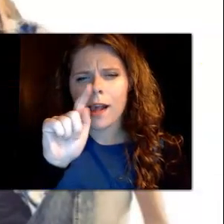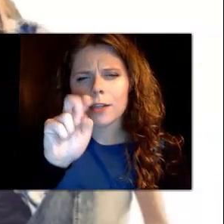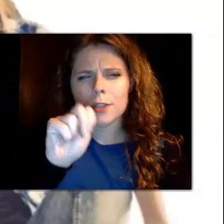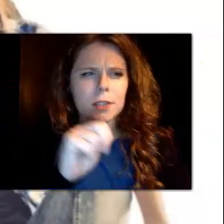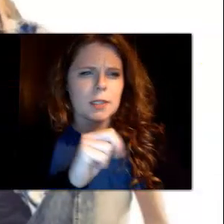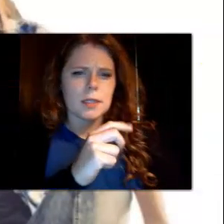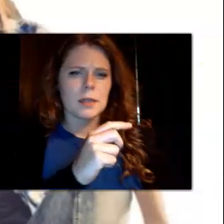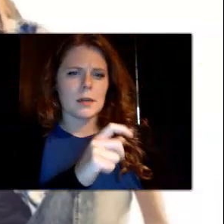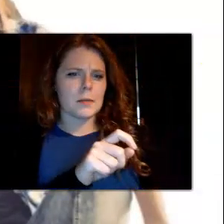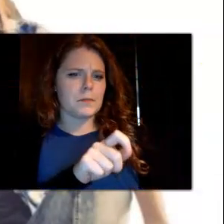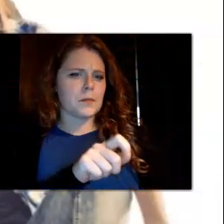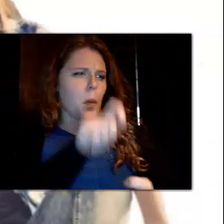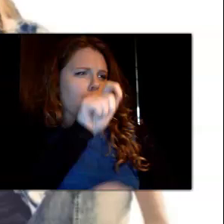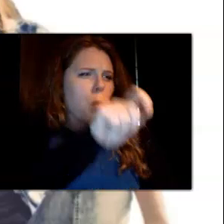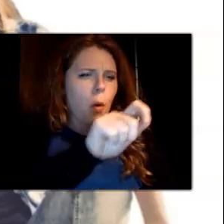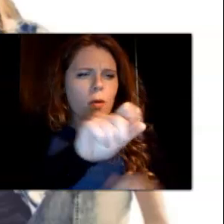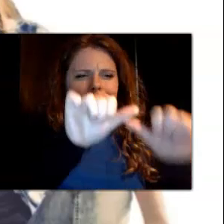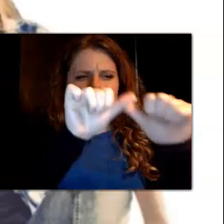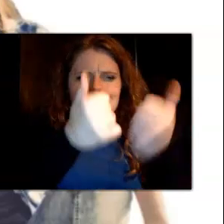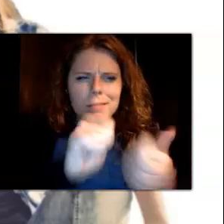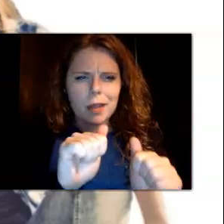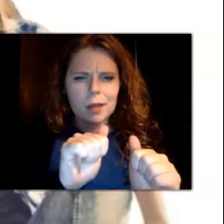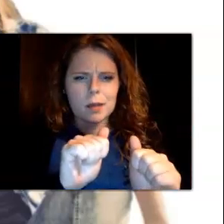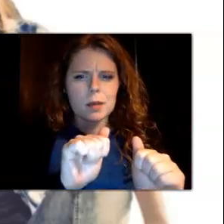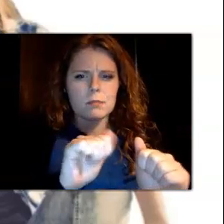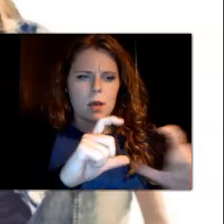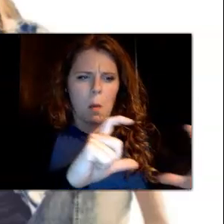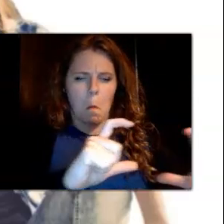changes location without changing size or direction.